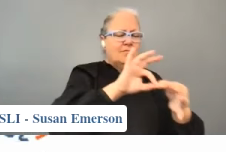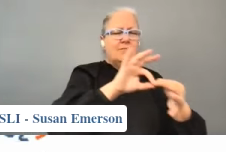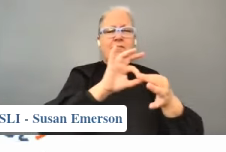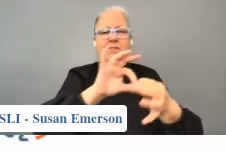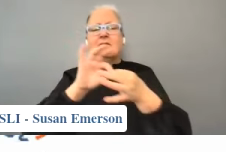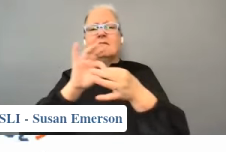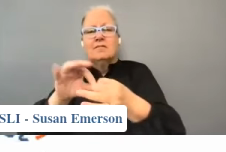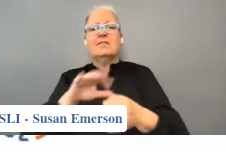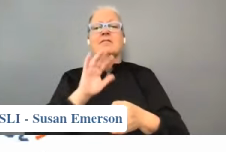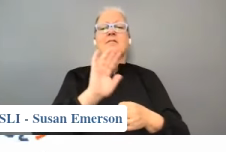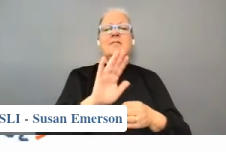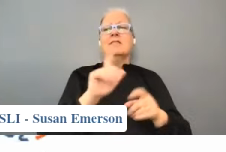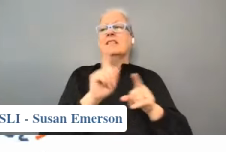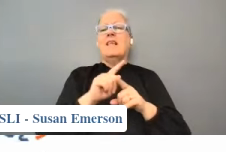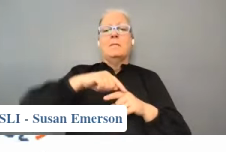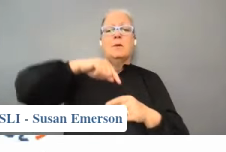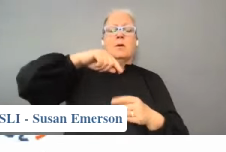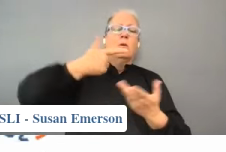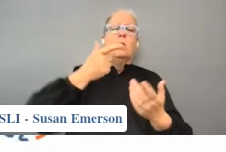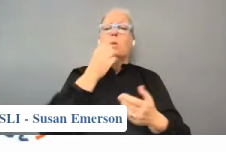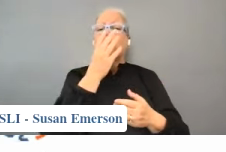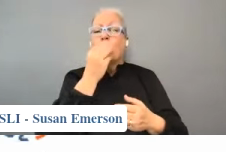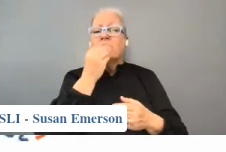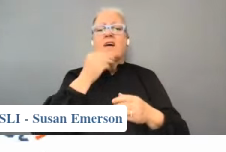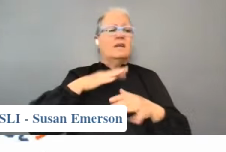to elders past, present and emerging.